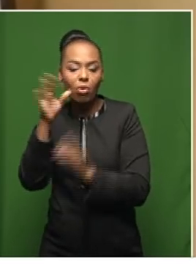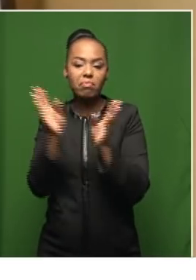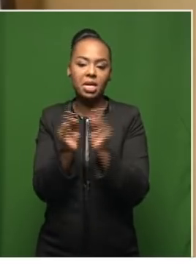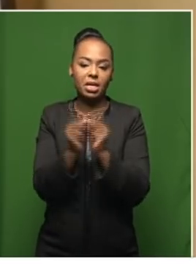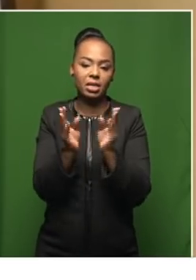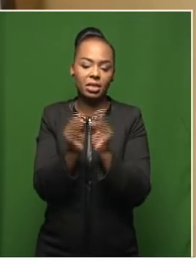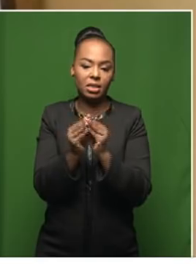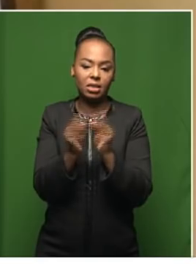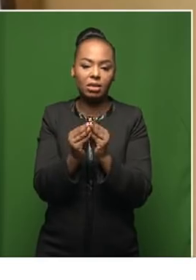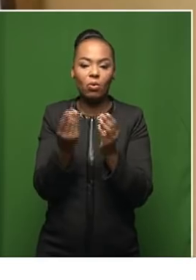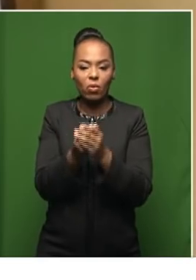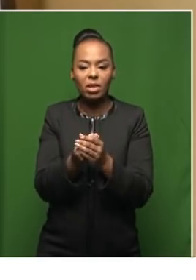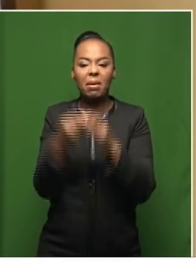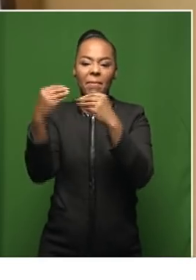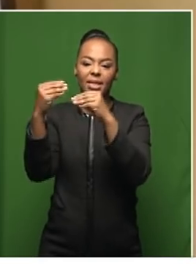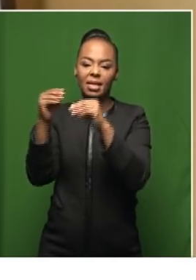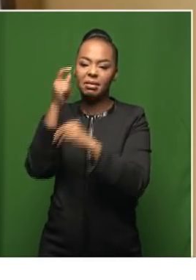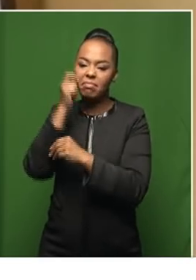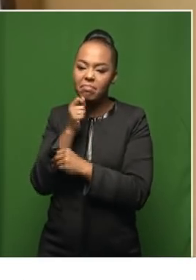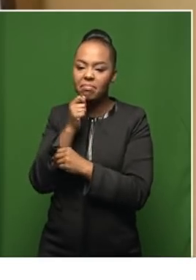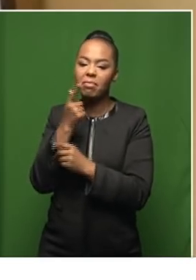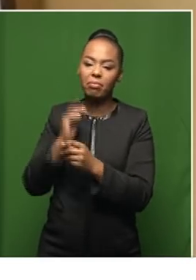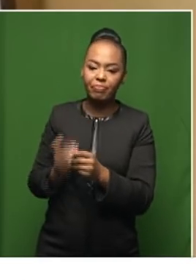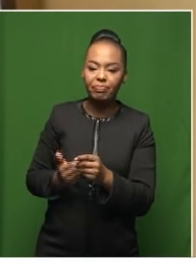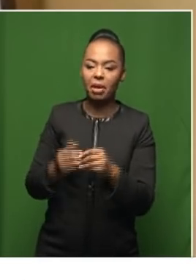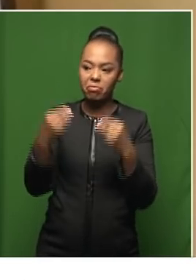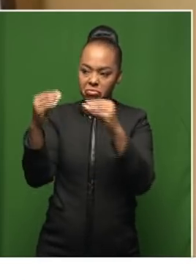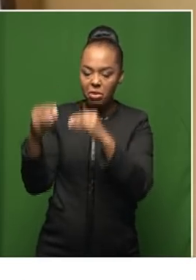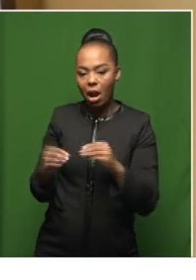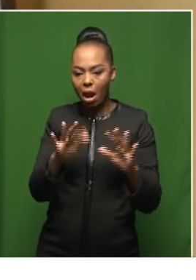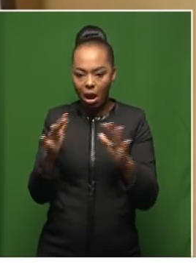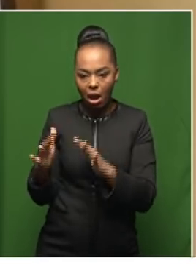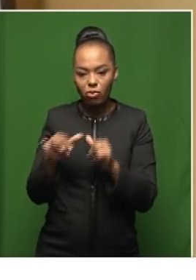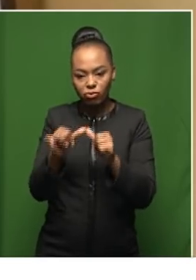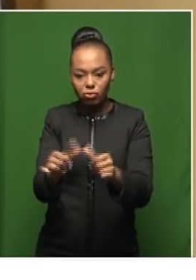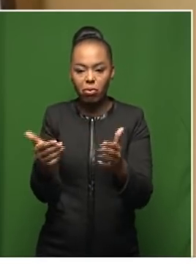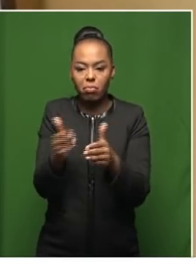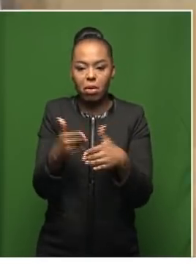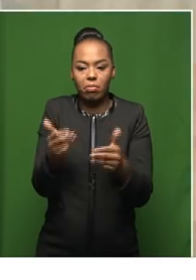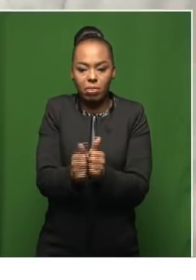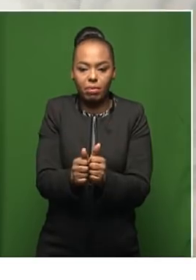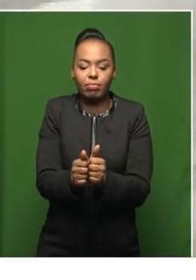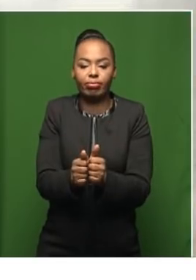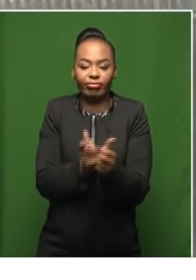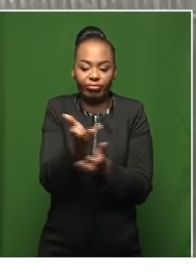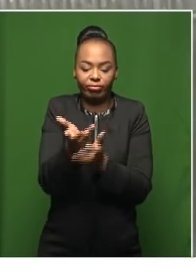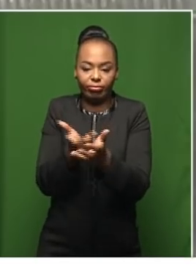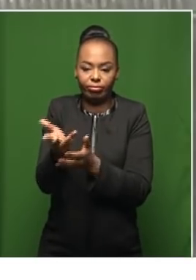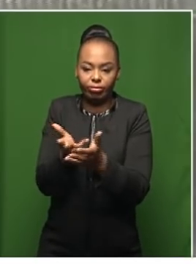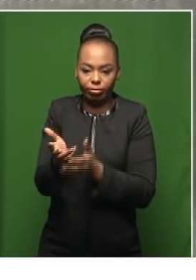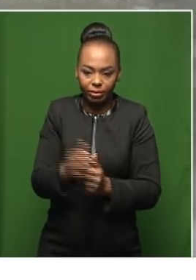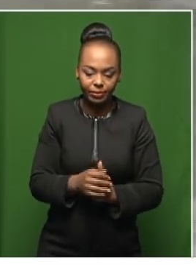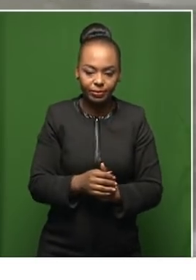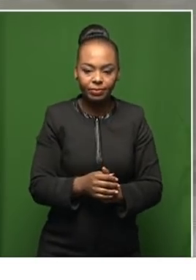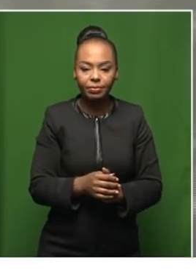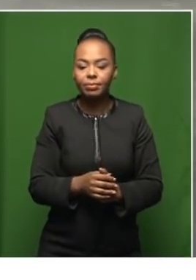with a number of businesses to secure this additional partnership. Now, Minister, how will we not